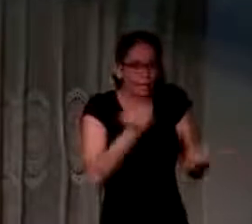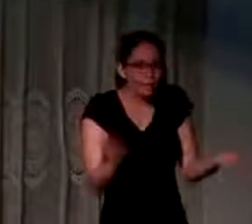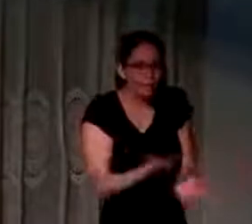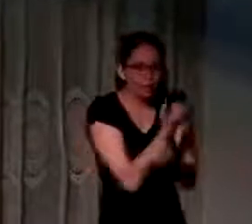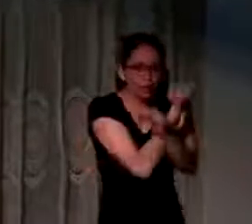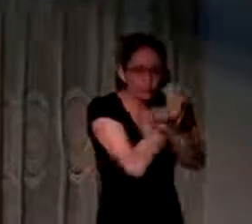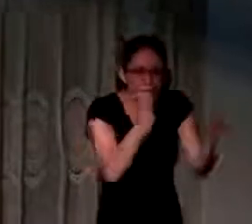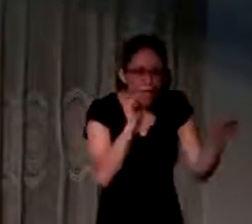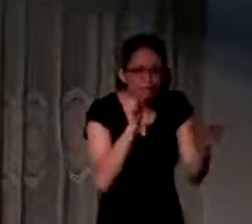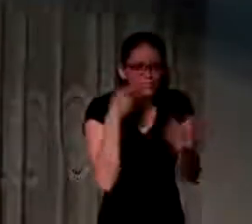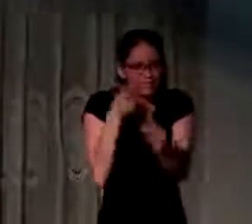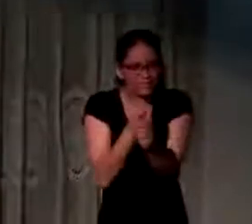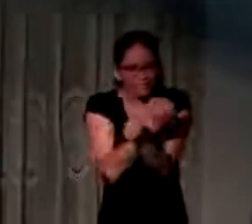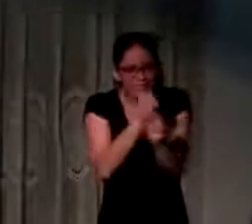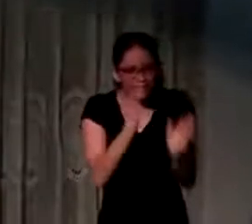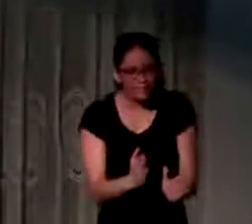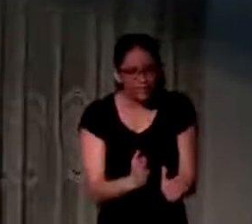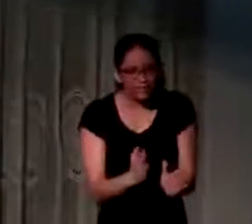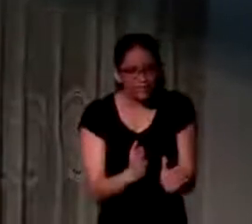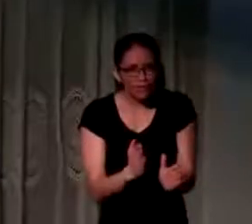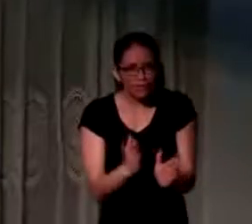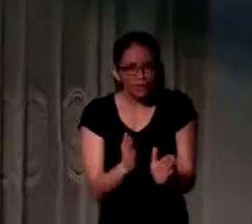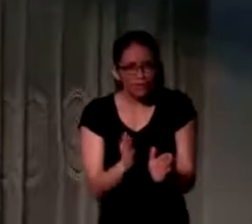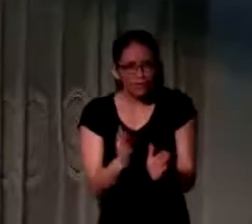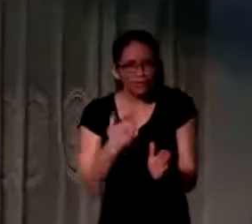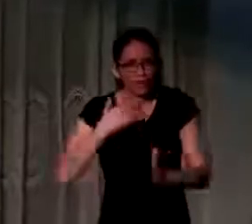We rejoice the savior.